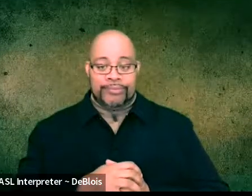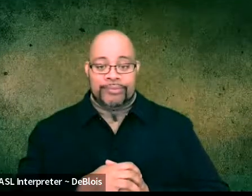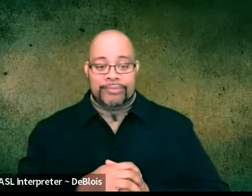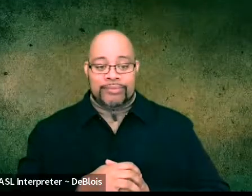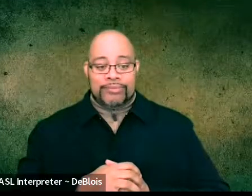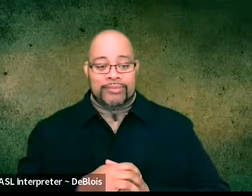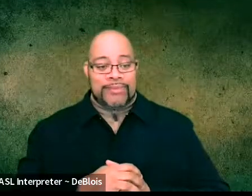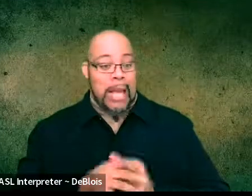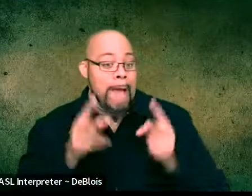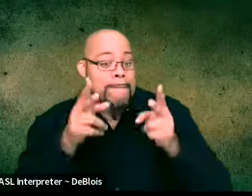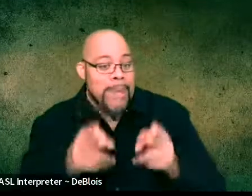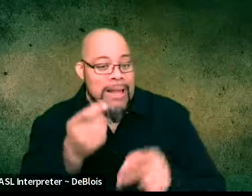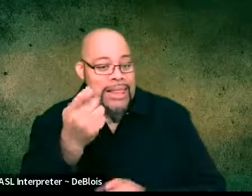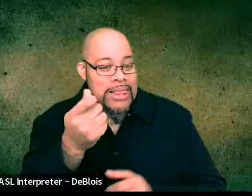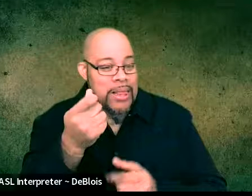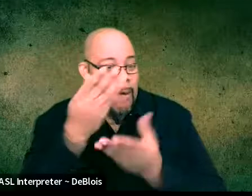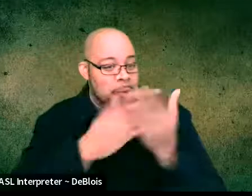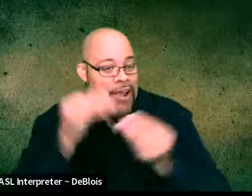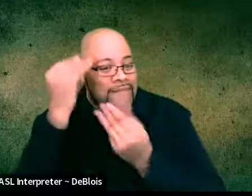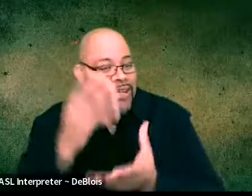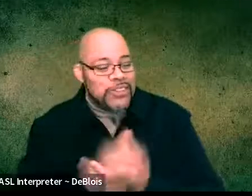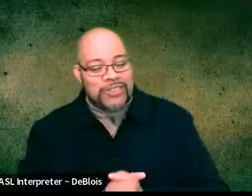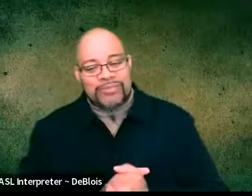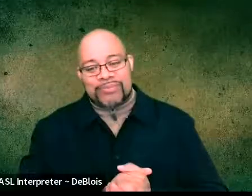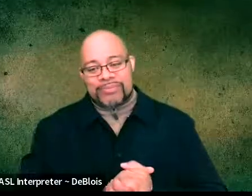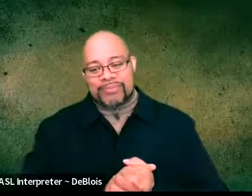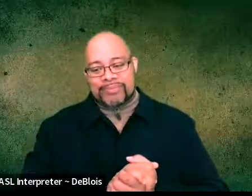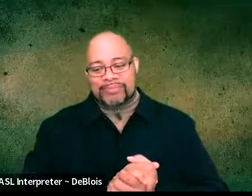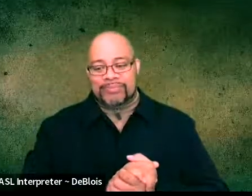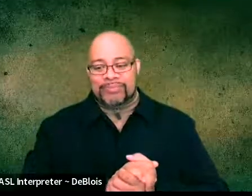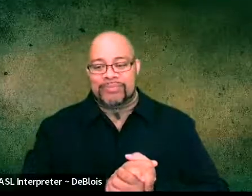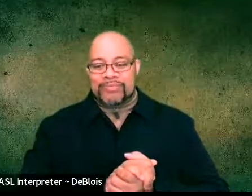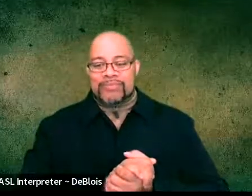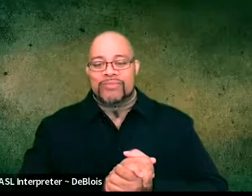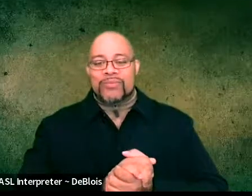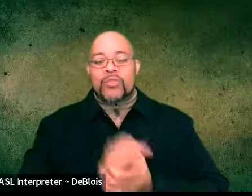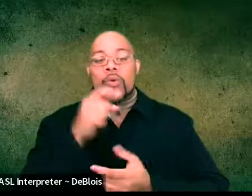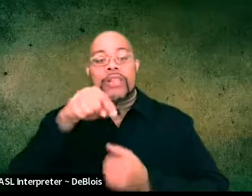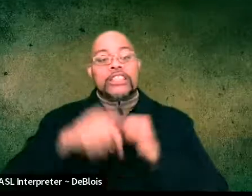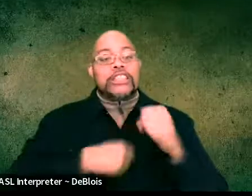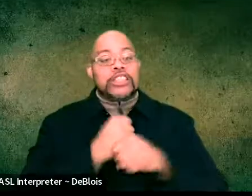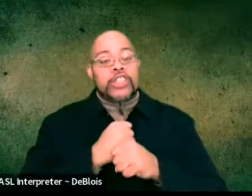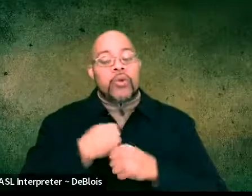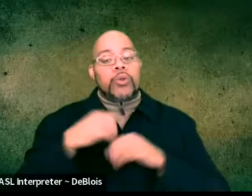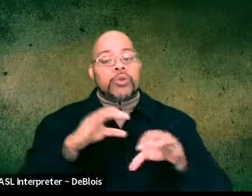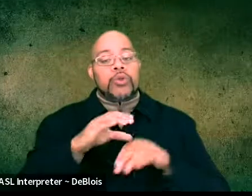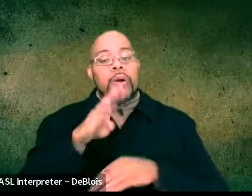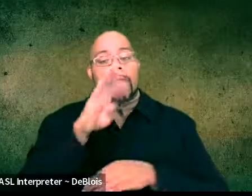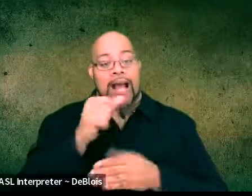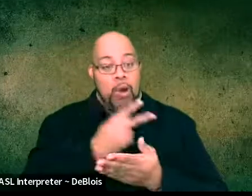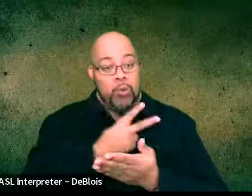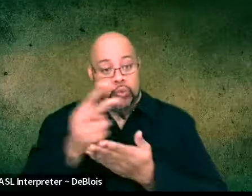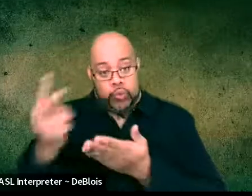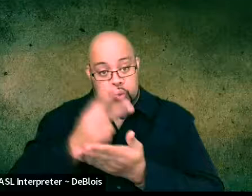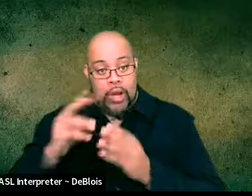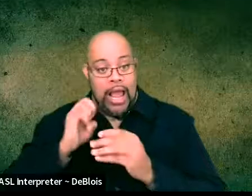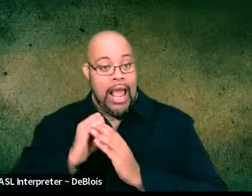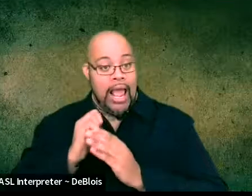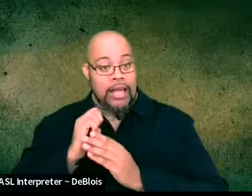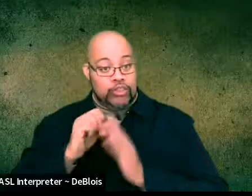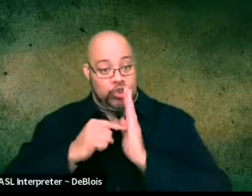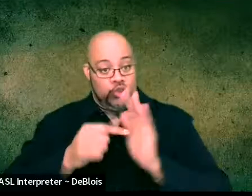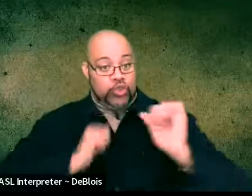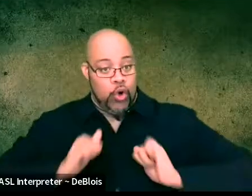Bite-sized pieces of information. Right. So yeah, this year we're going to be doing bi-weekly episodes. We are going